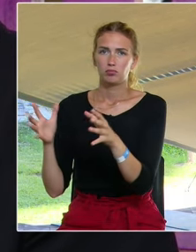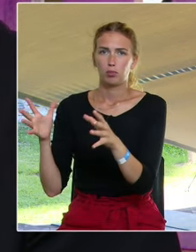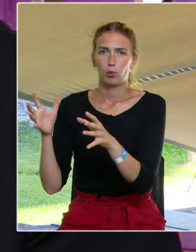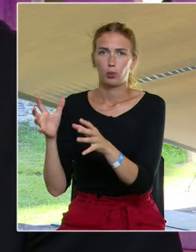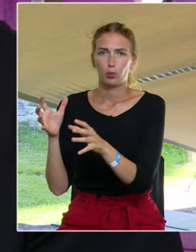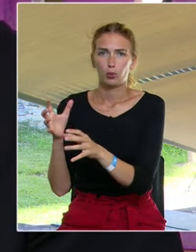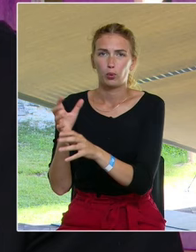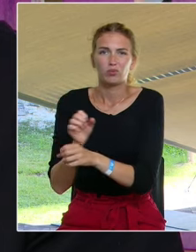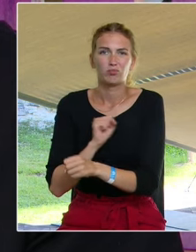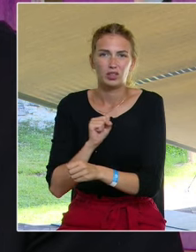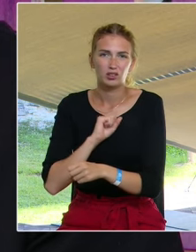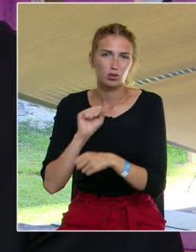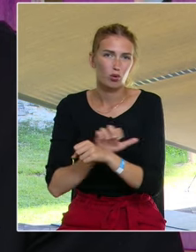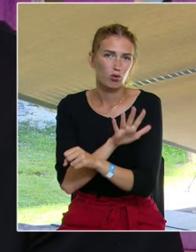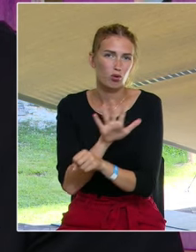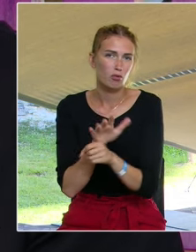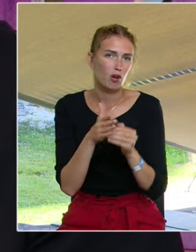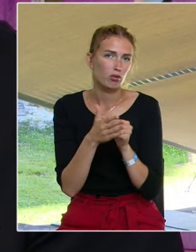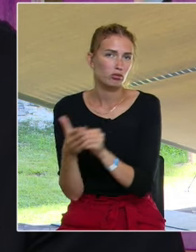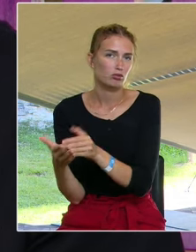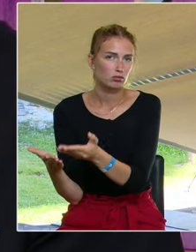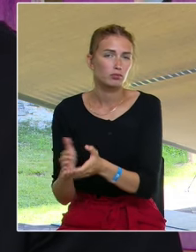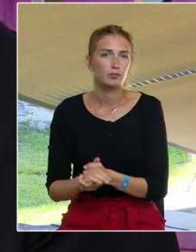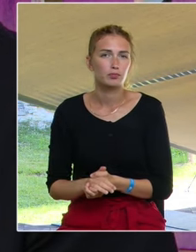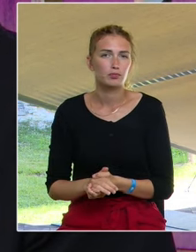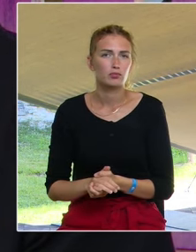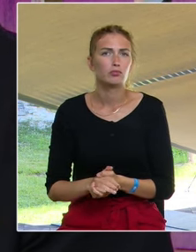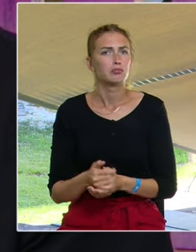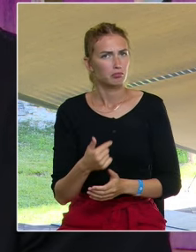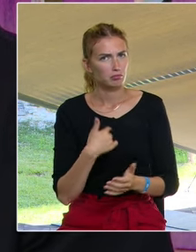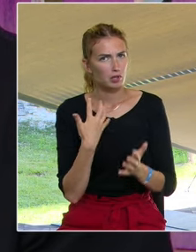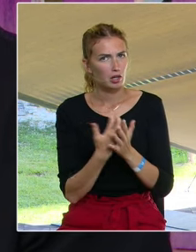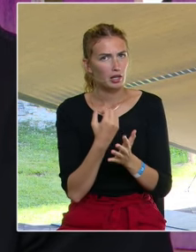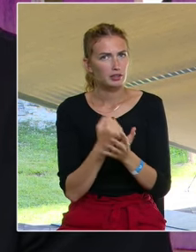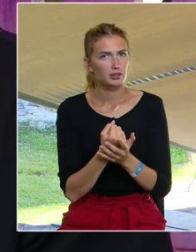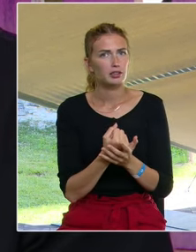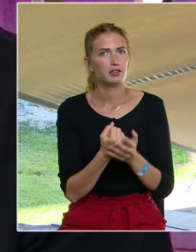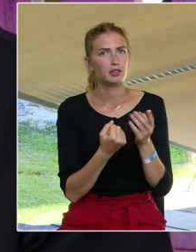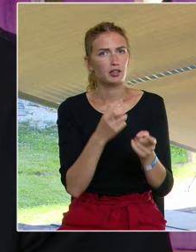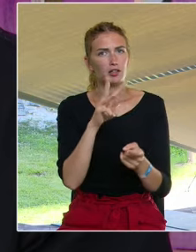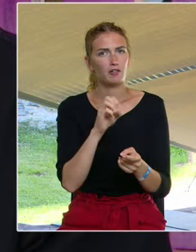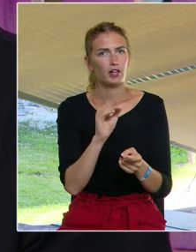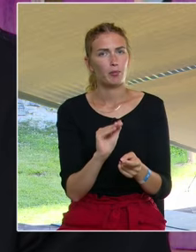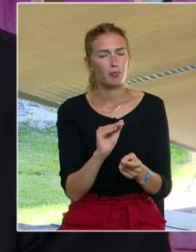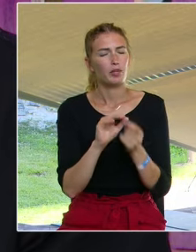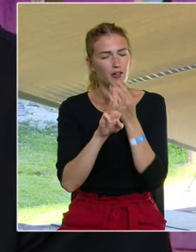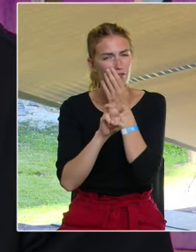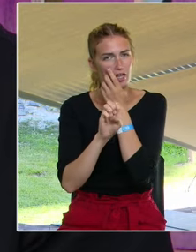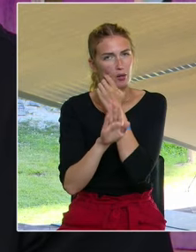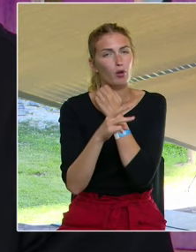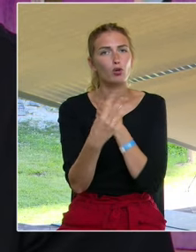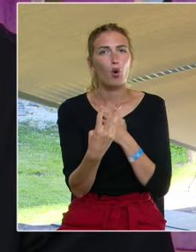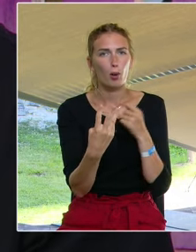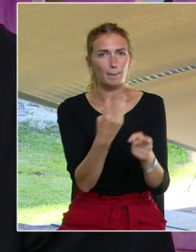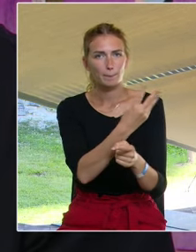inactive because of the pandemic, right? And I found some corners of Web3 on alternative blockchains where it felt very